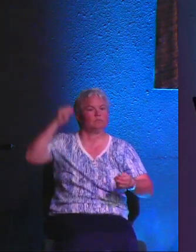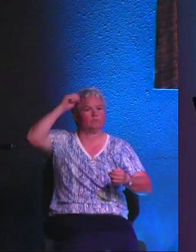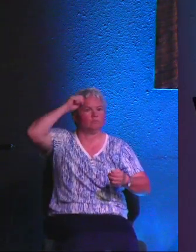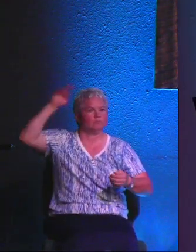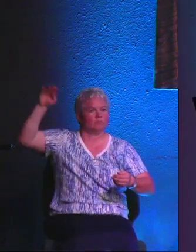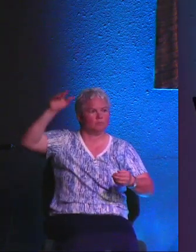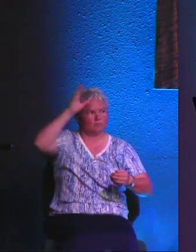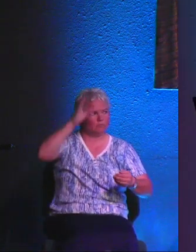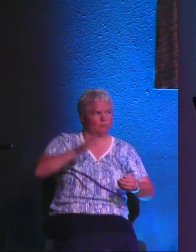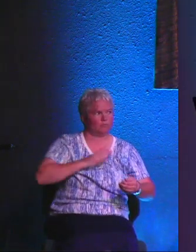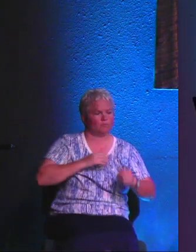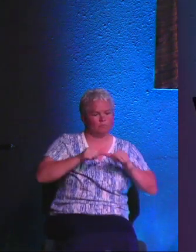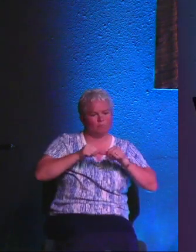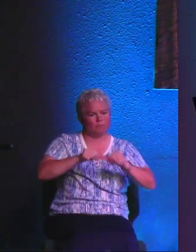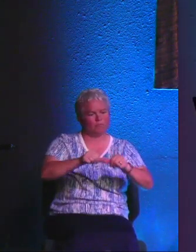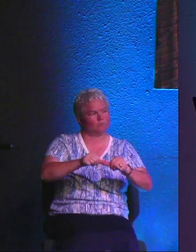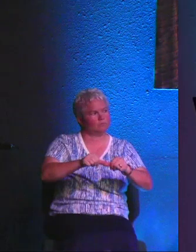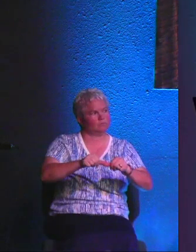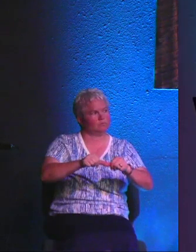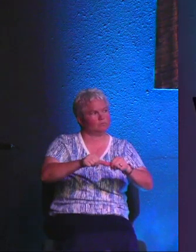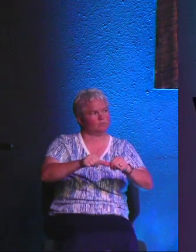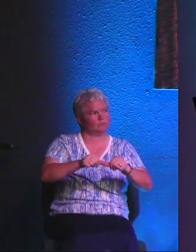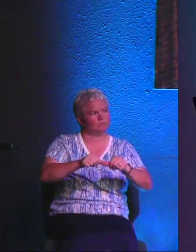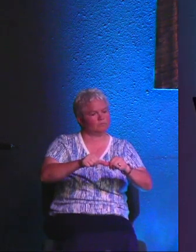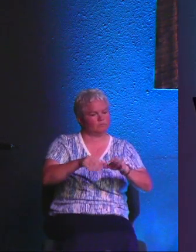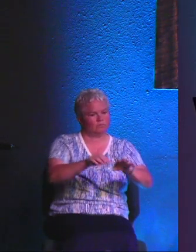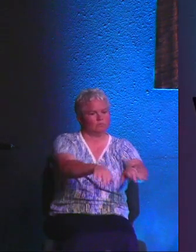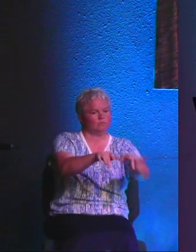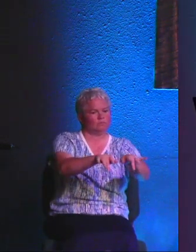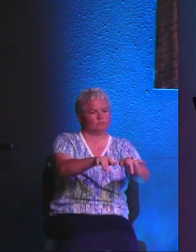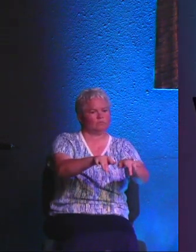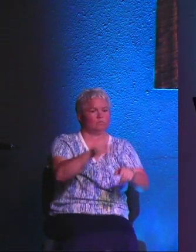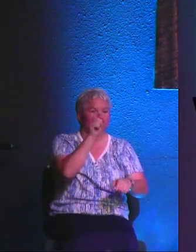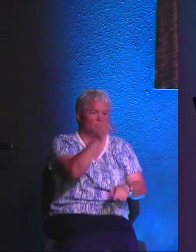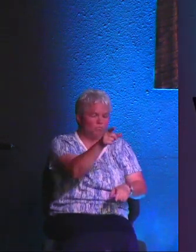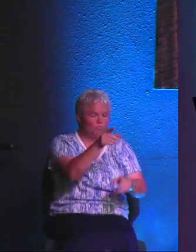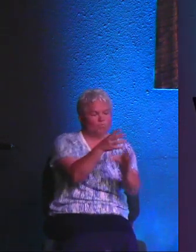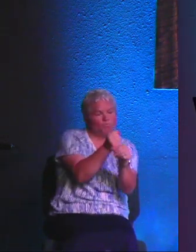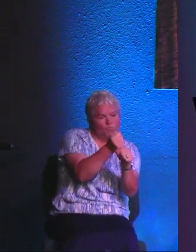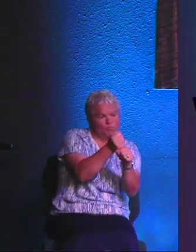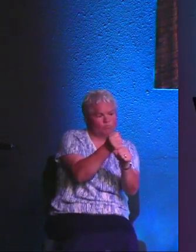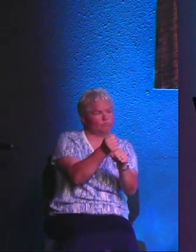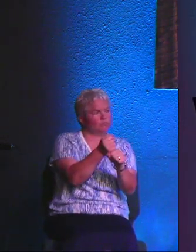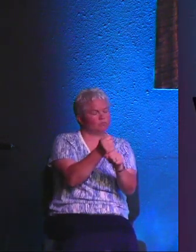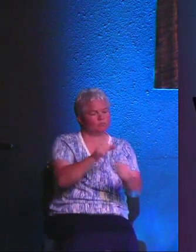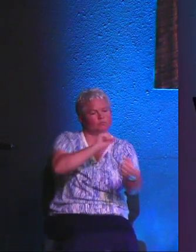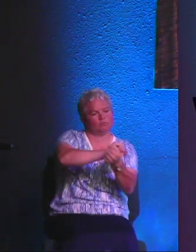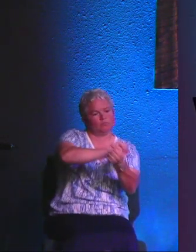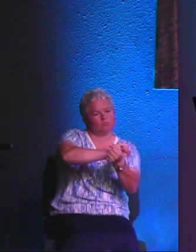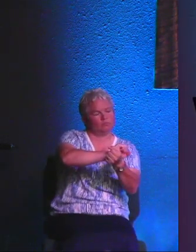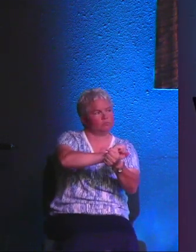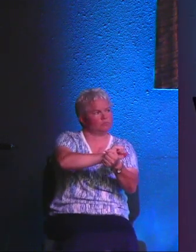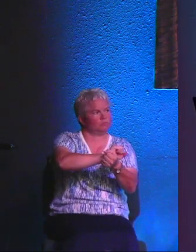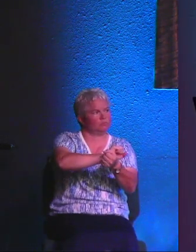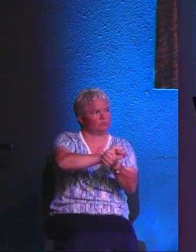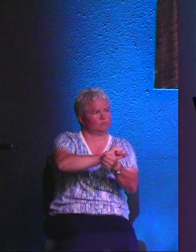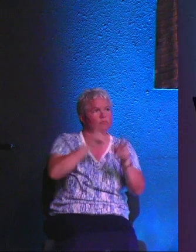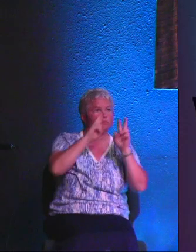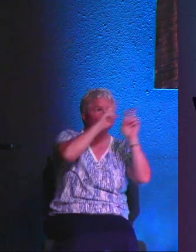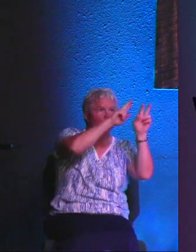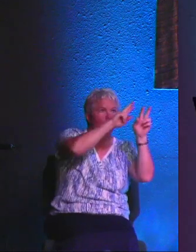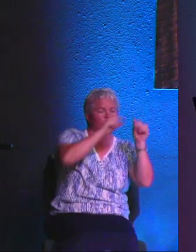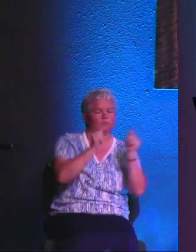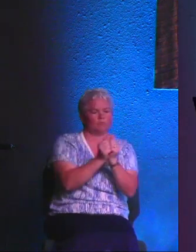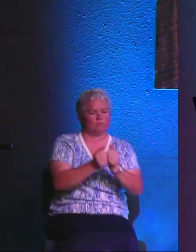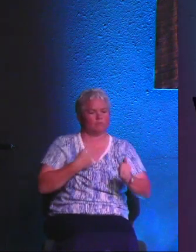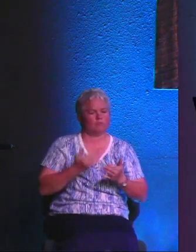men. It's the continual, like, I'm going to put it within reach and you're going to grab it. You have some work to do with it. And so we're just